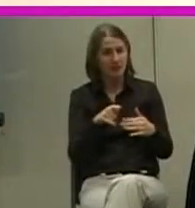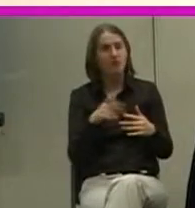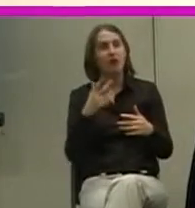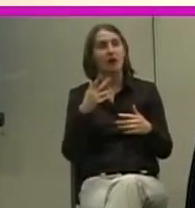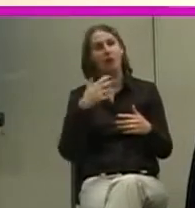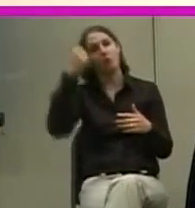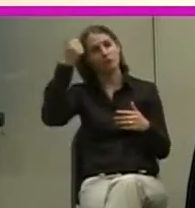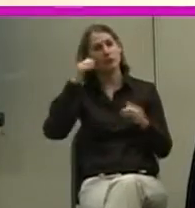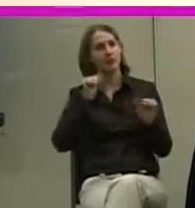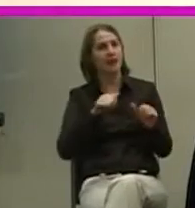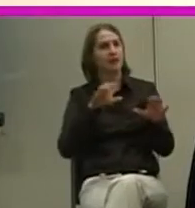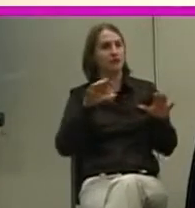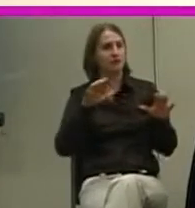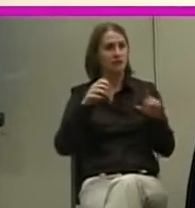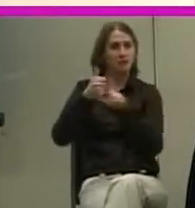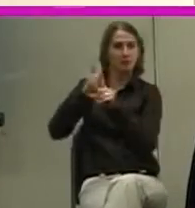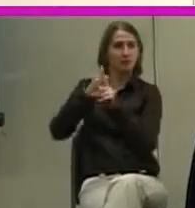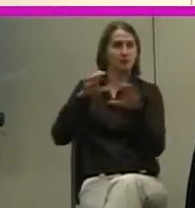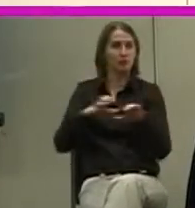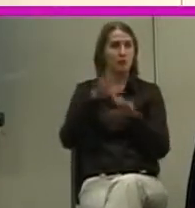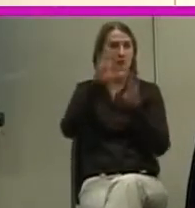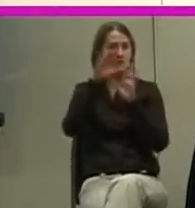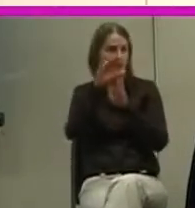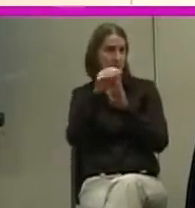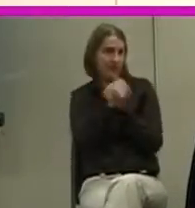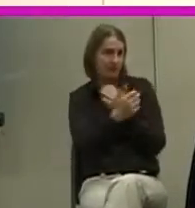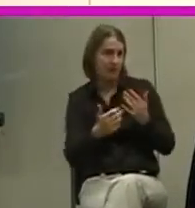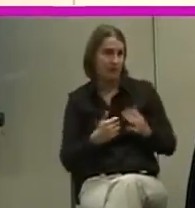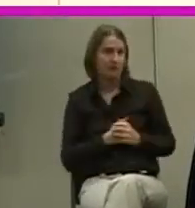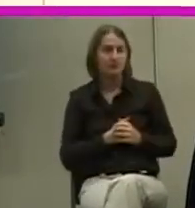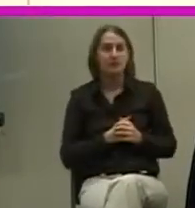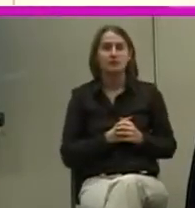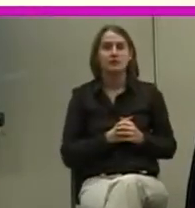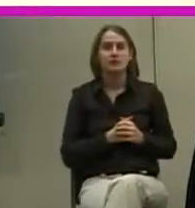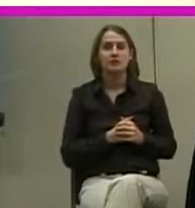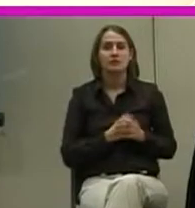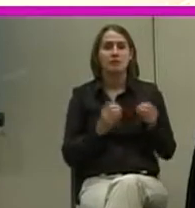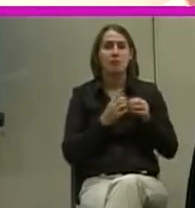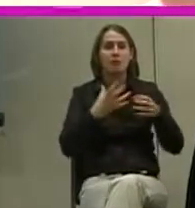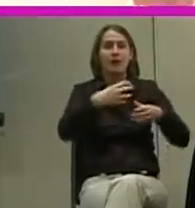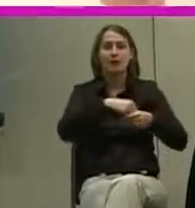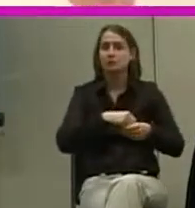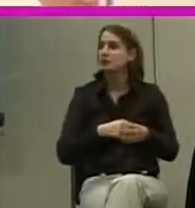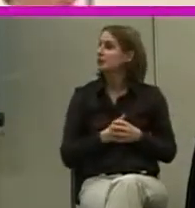stuff. So you can kind of bury it in something like that. But here's just more engagement.